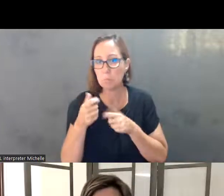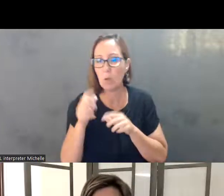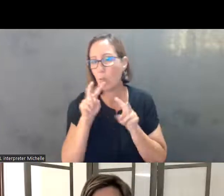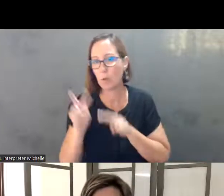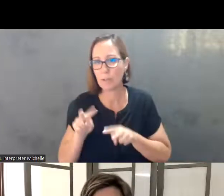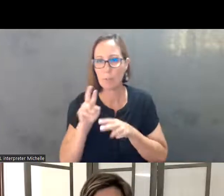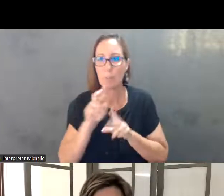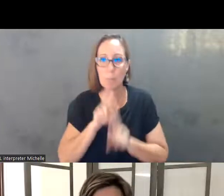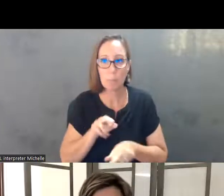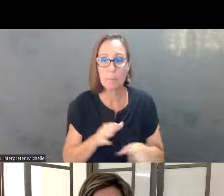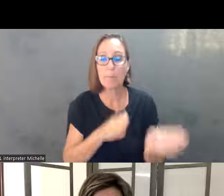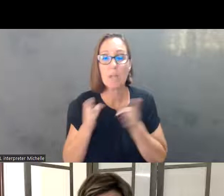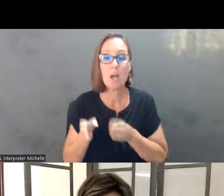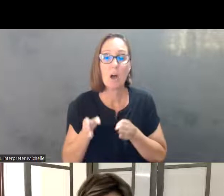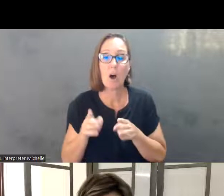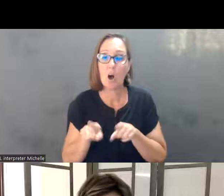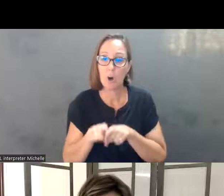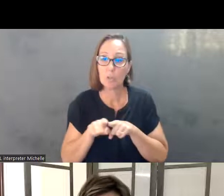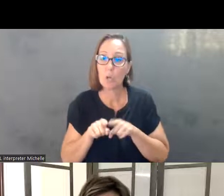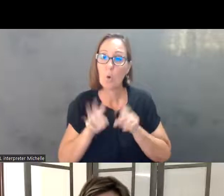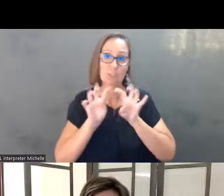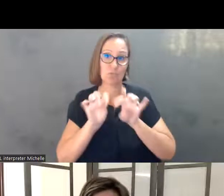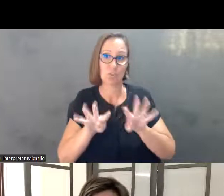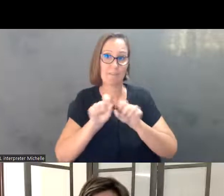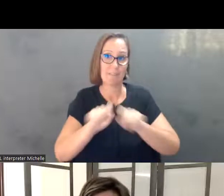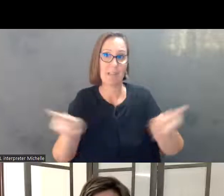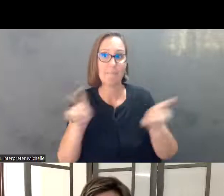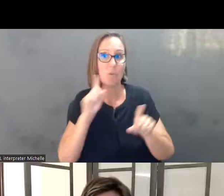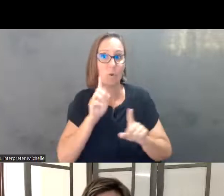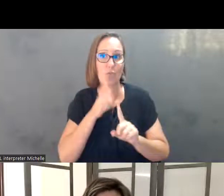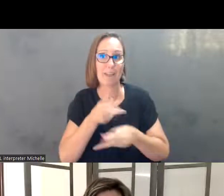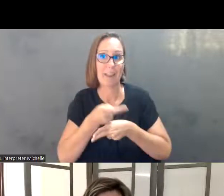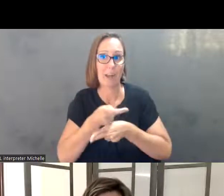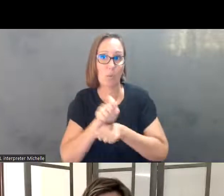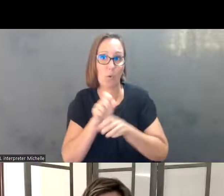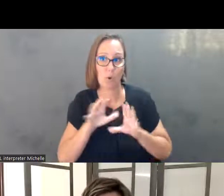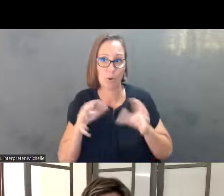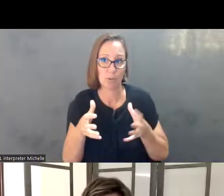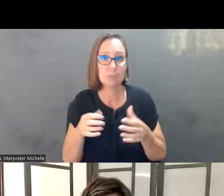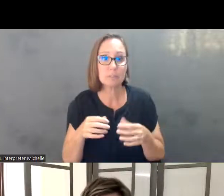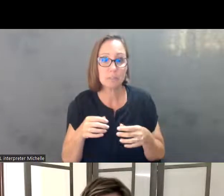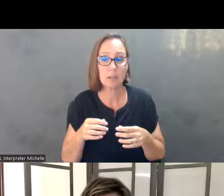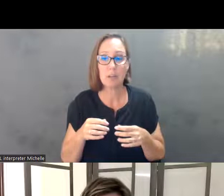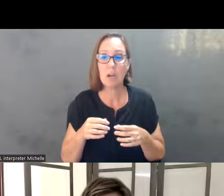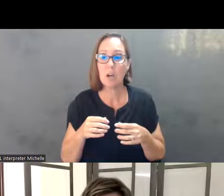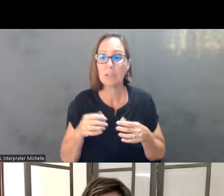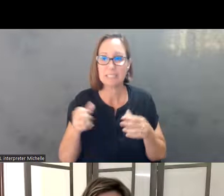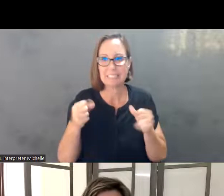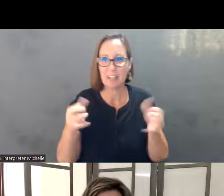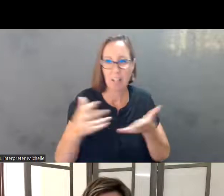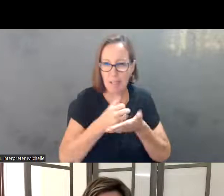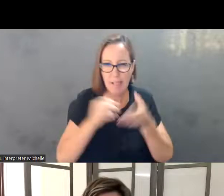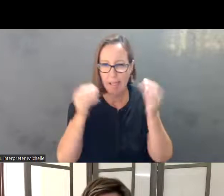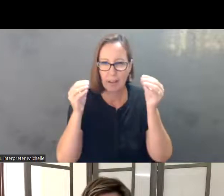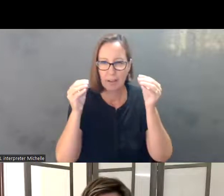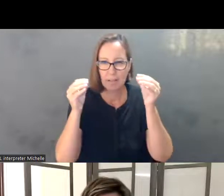launched a direct care workforce survey, and we are still in the process of synthesizing some of this information, although